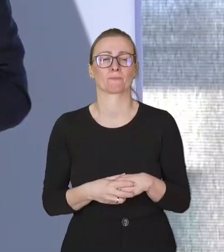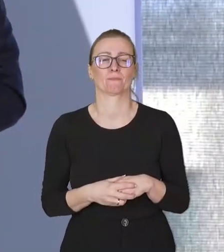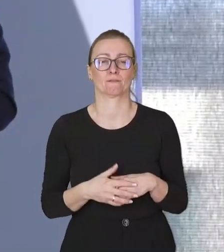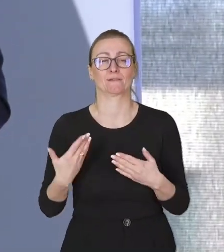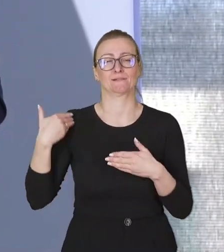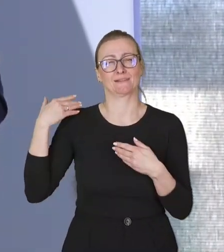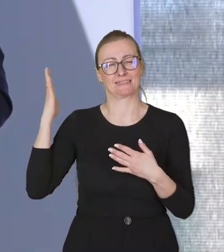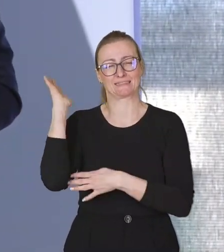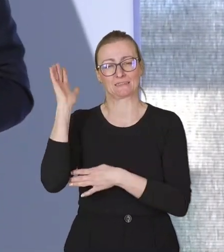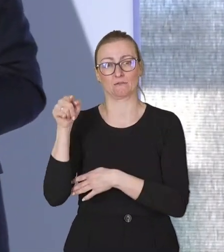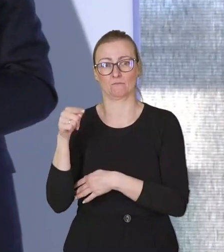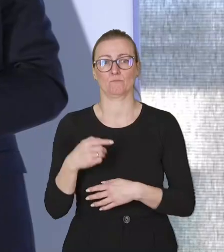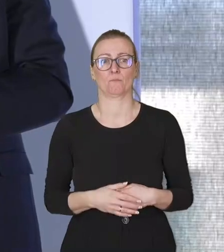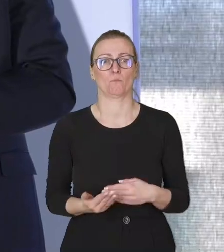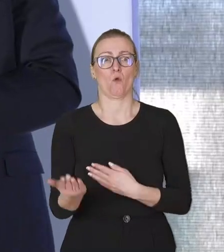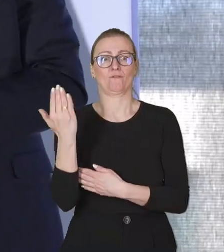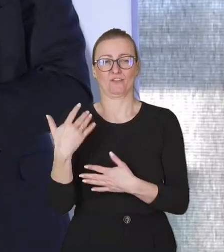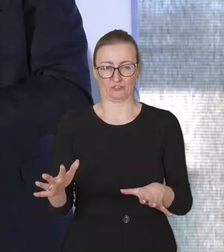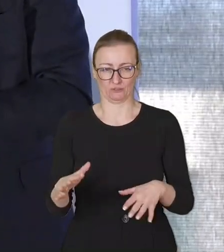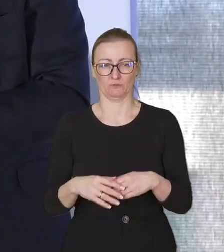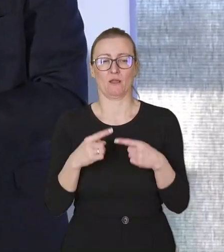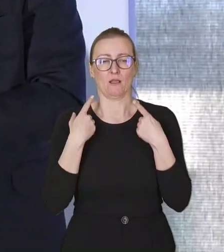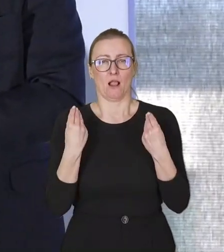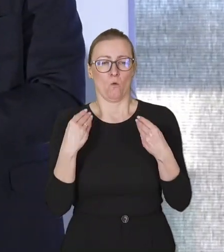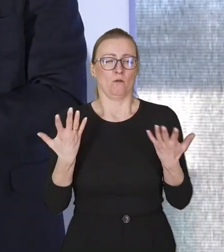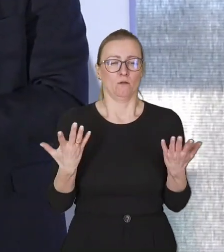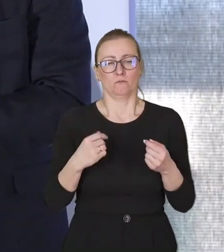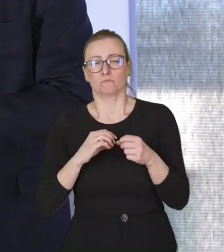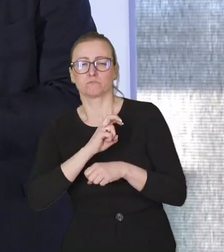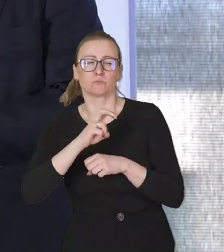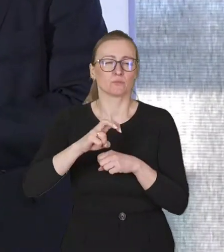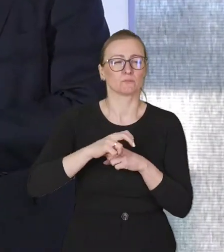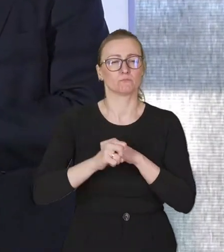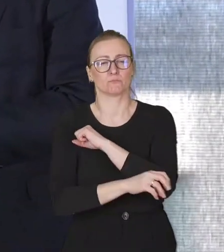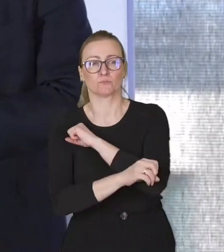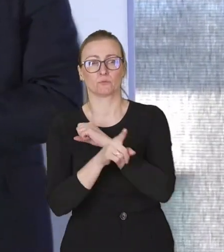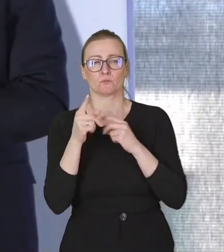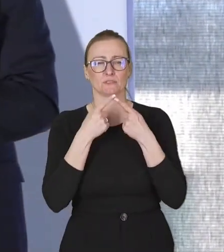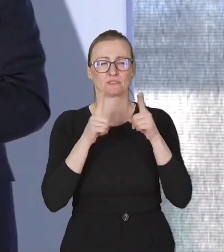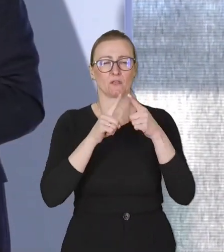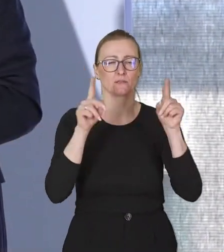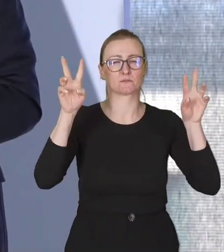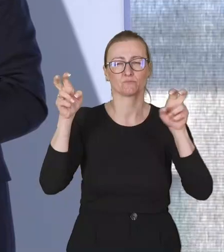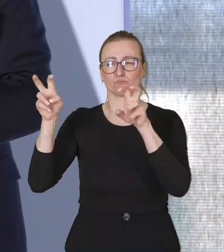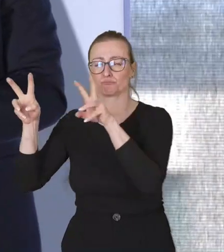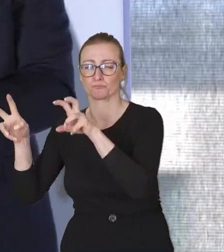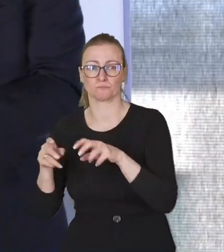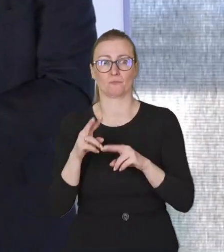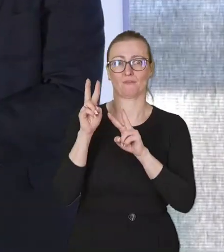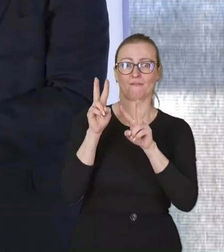were recognized as a more visible place for implementation and success of the cohesion